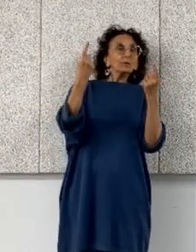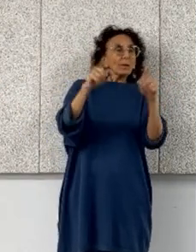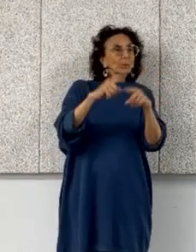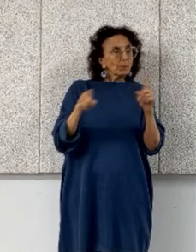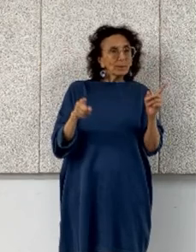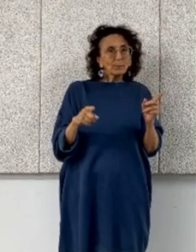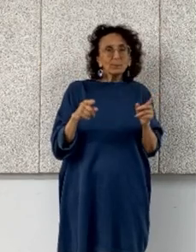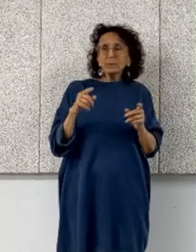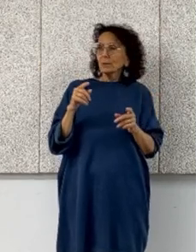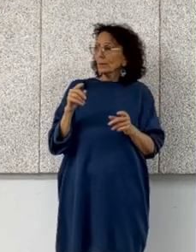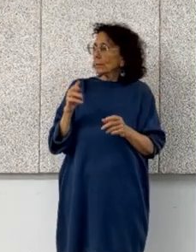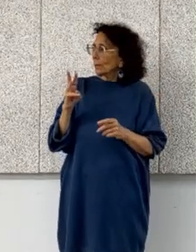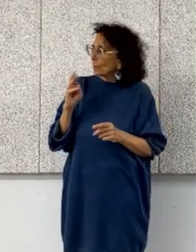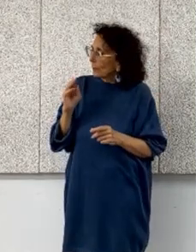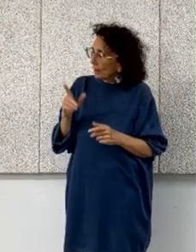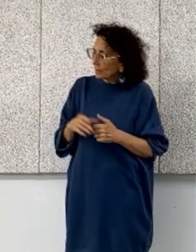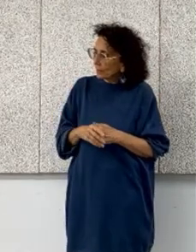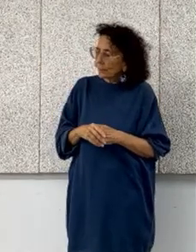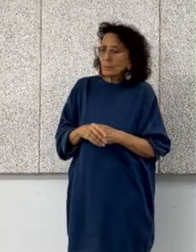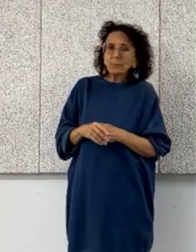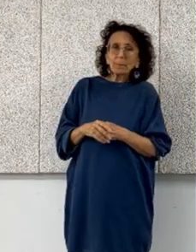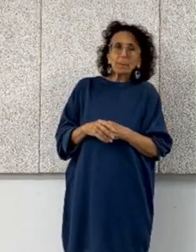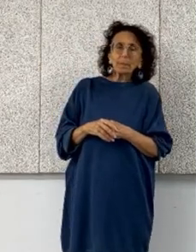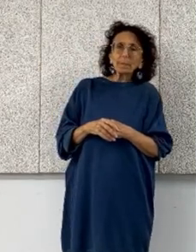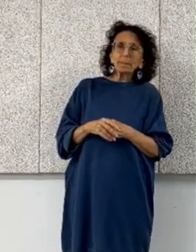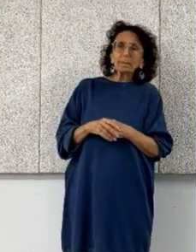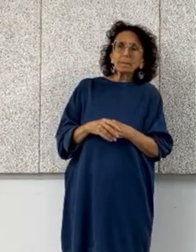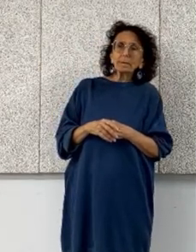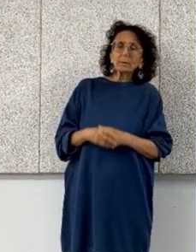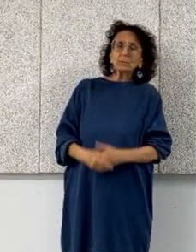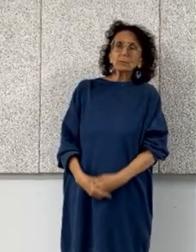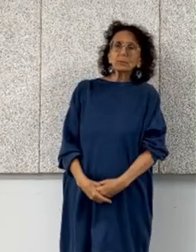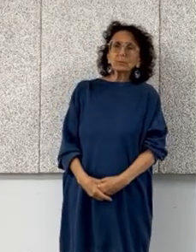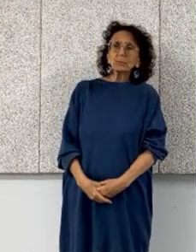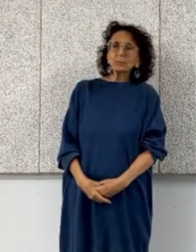Yeah, sure. I mean, you know, I think